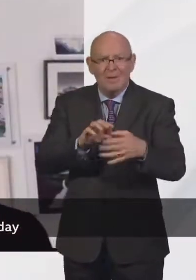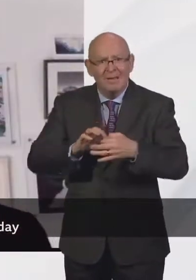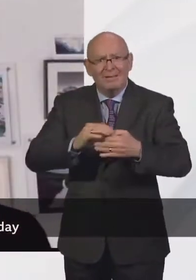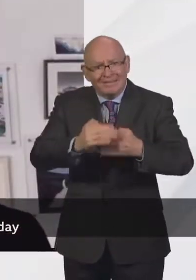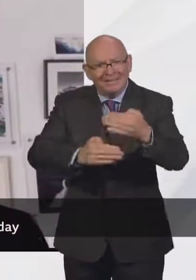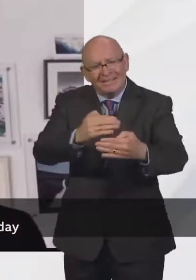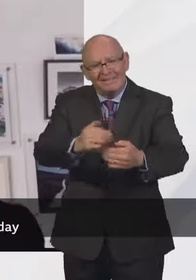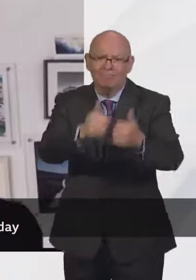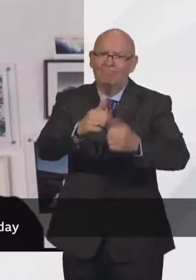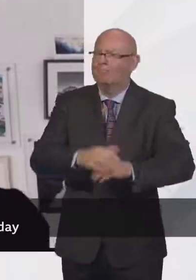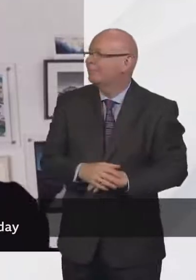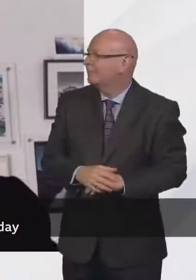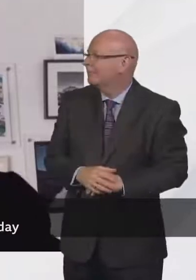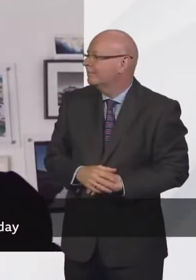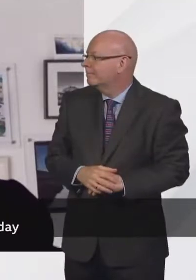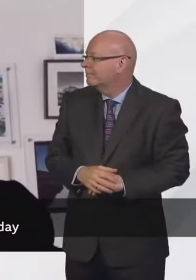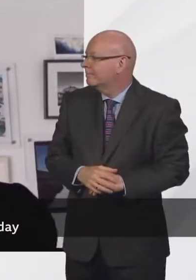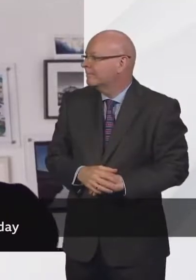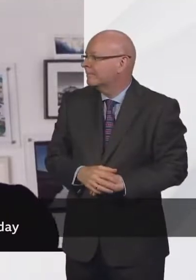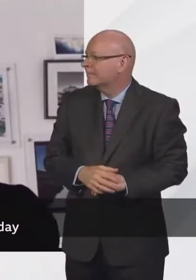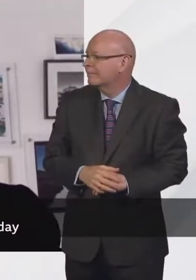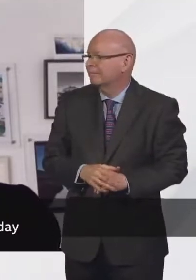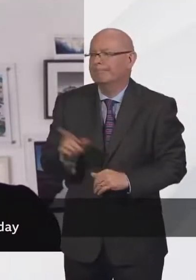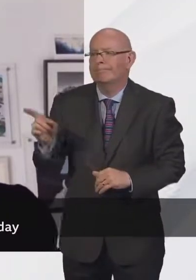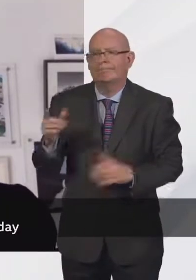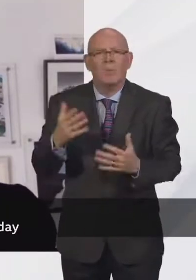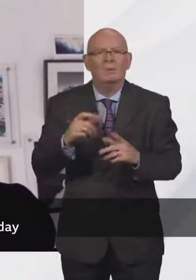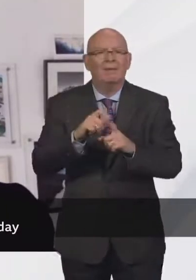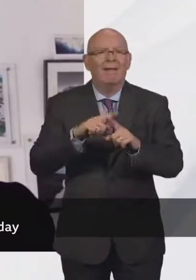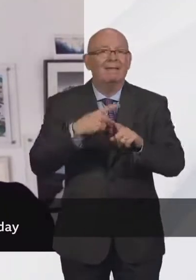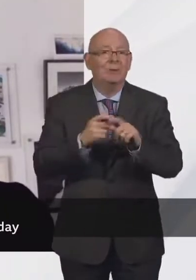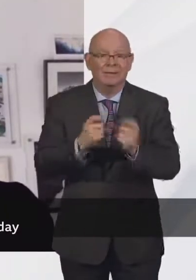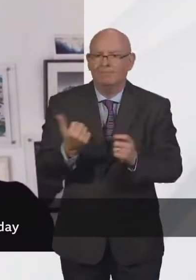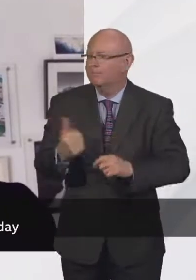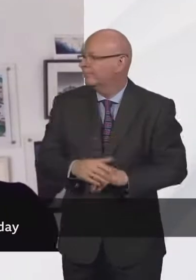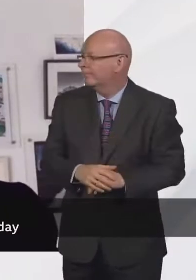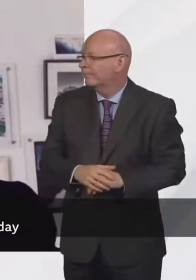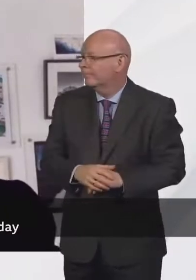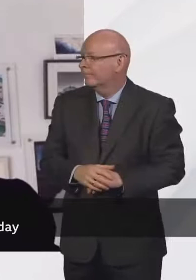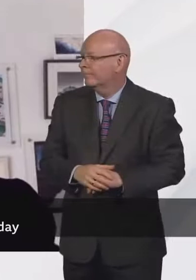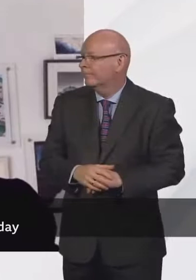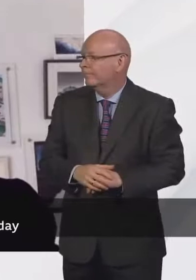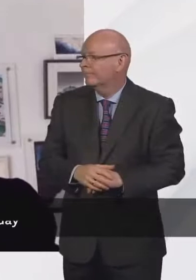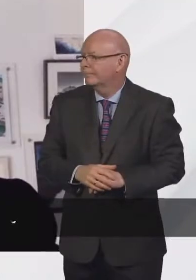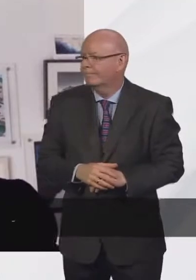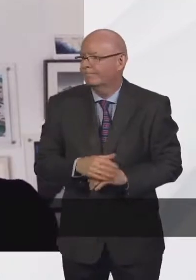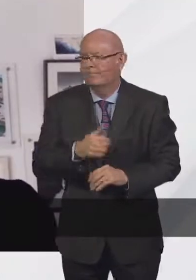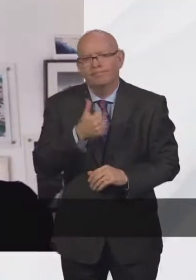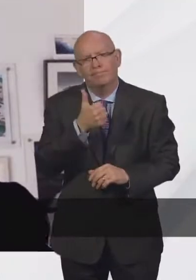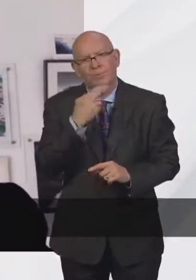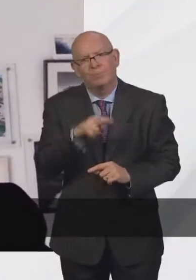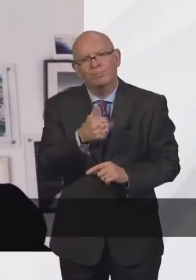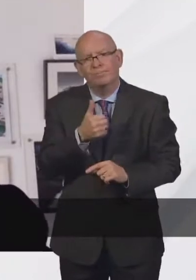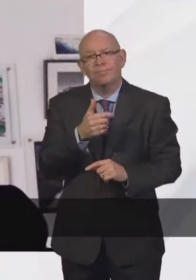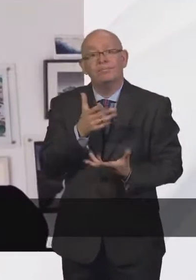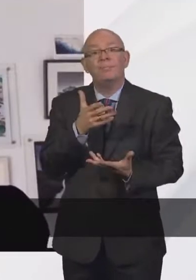afternoon. To the scientists, you both said that we're in this for the long haul with many of the restrictions still. As this is the